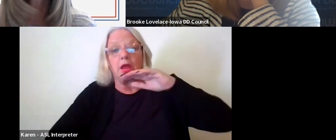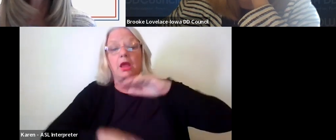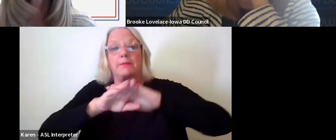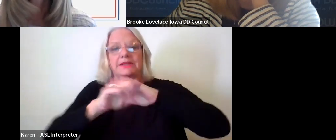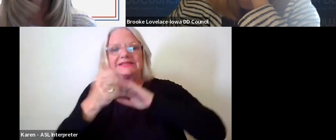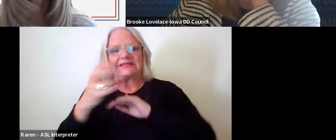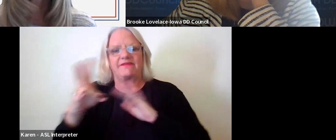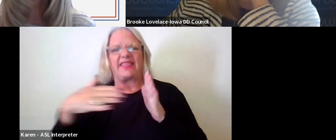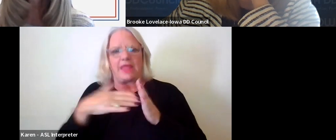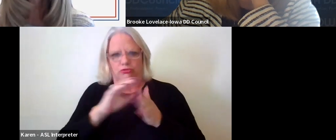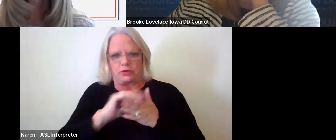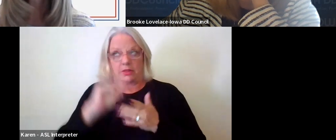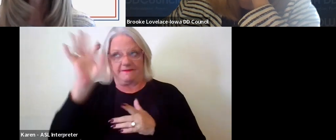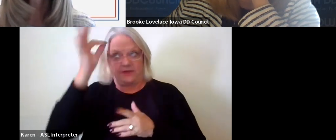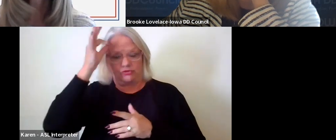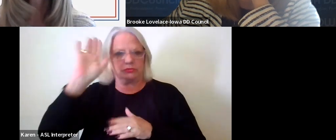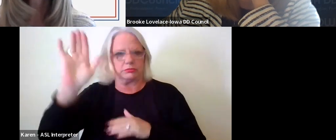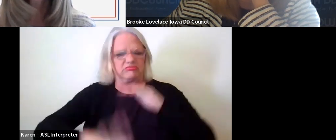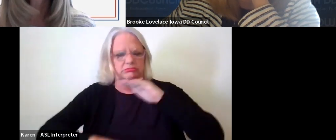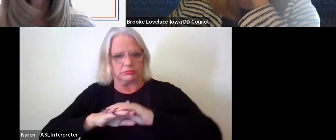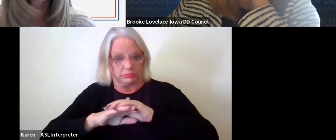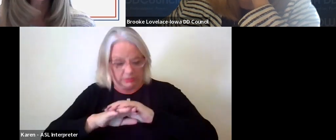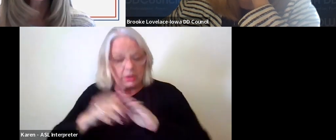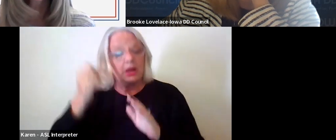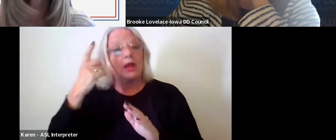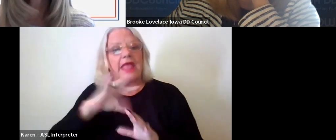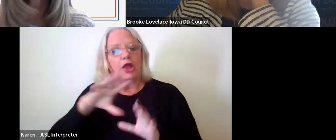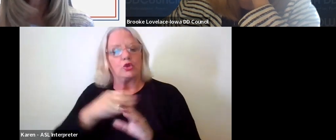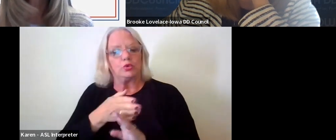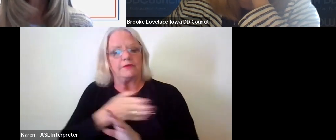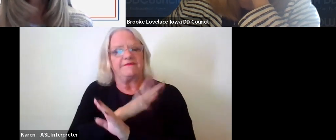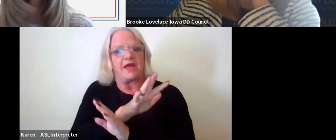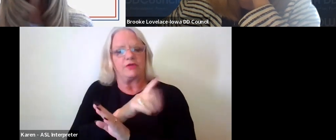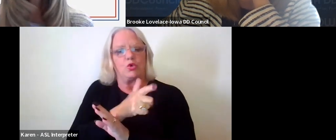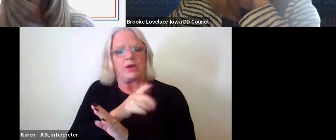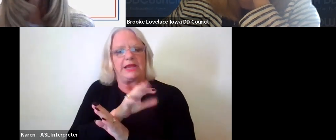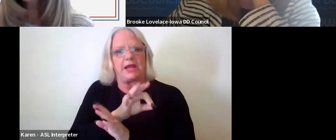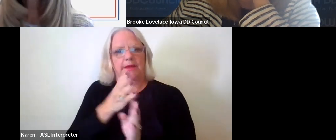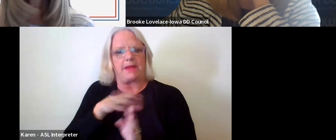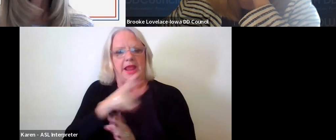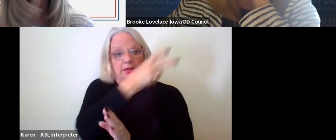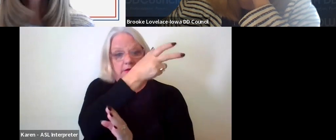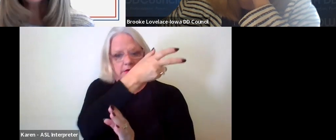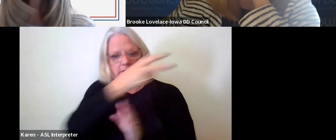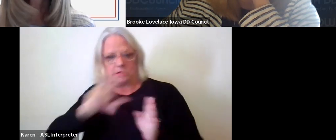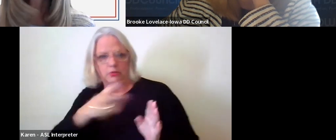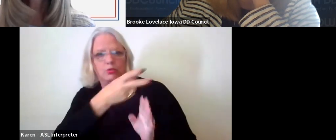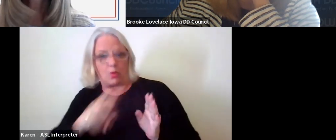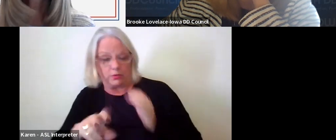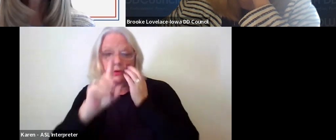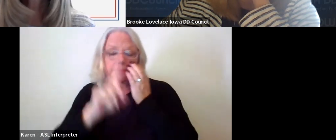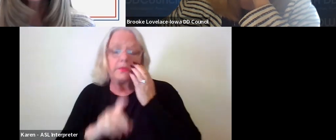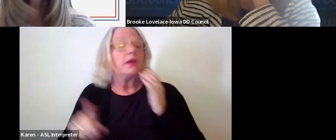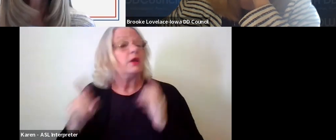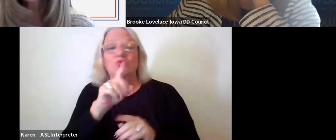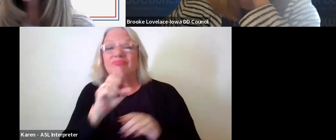contribution limit. That includes those rollovers from the 529 plan. Again, you can create an account with as little